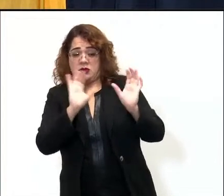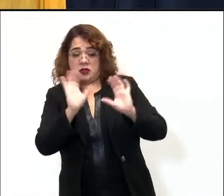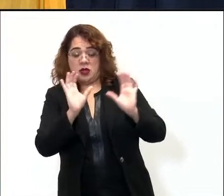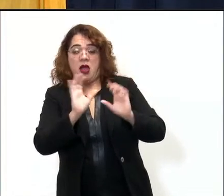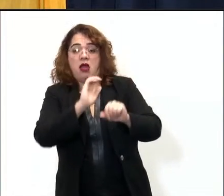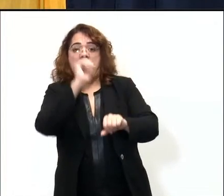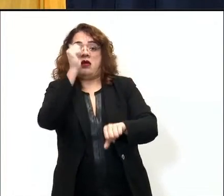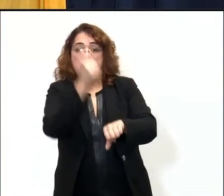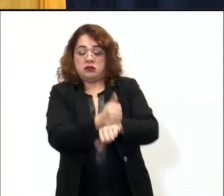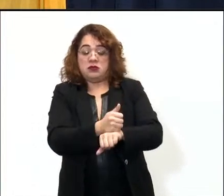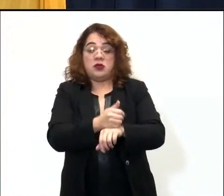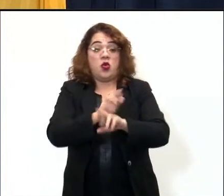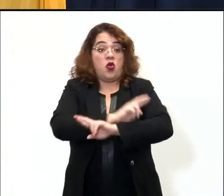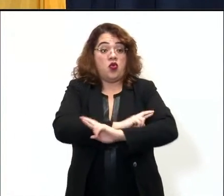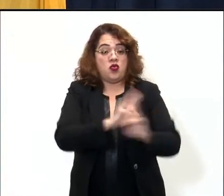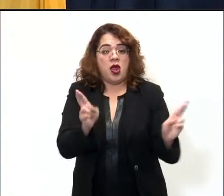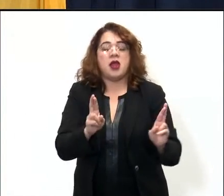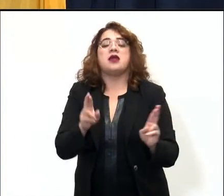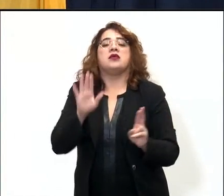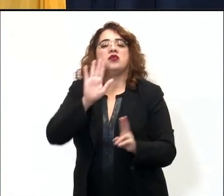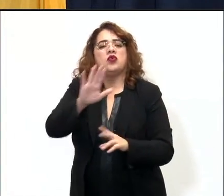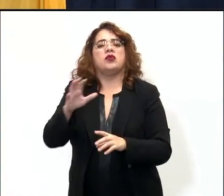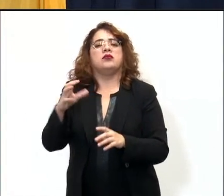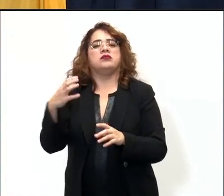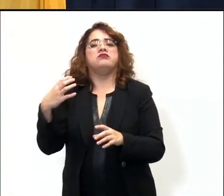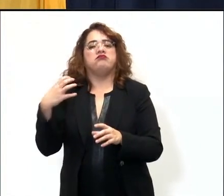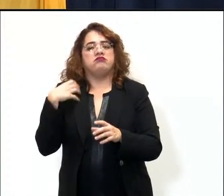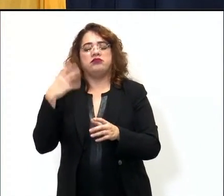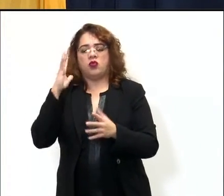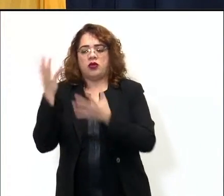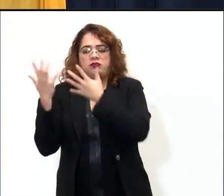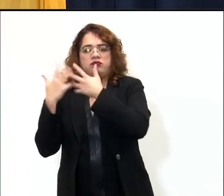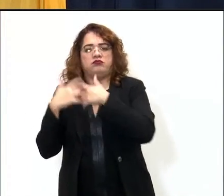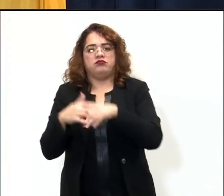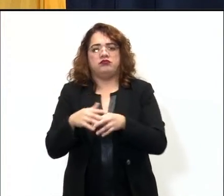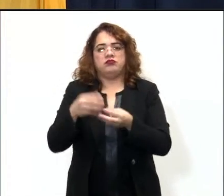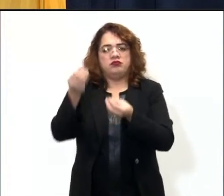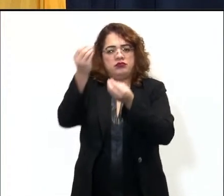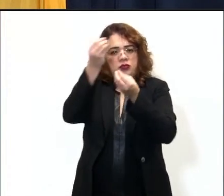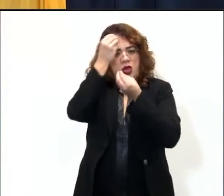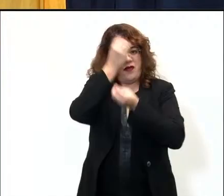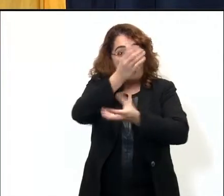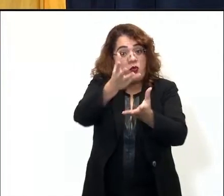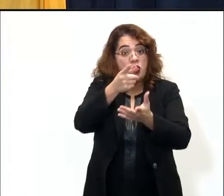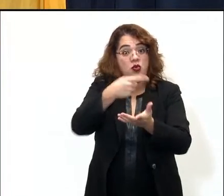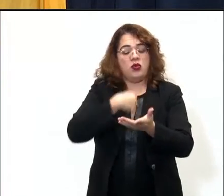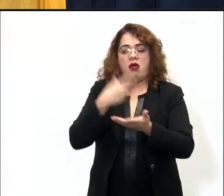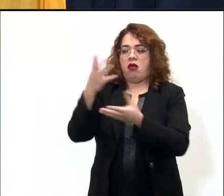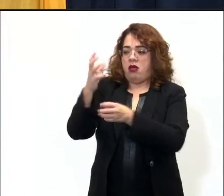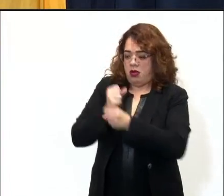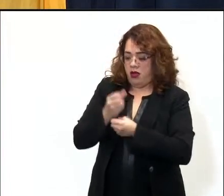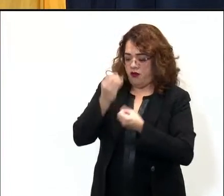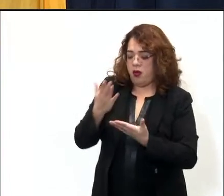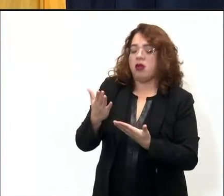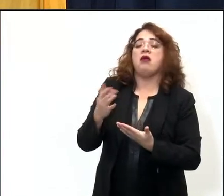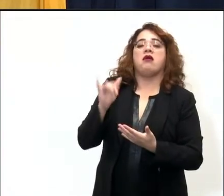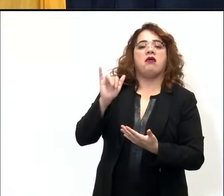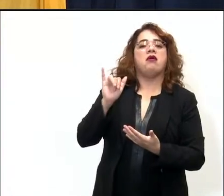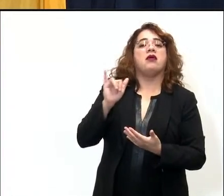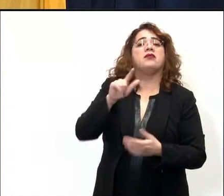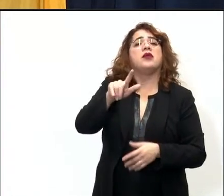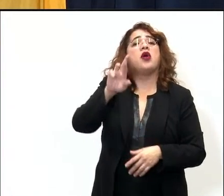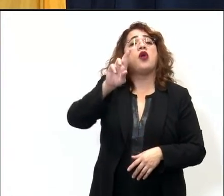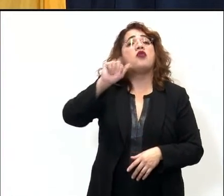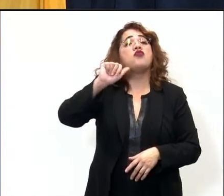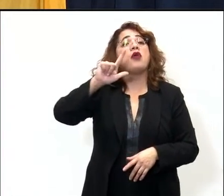place of work, which will be sometime after the 14th. Same goes if you work at one of our grocery stores, you work at Ralph's, you work at Vaughn's, or you work